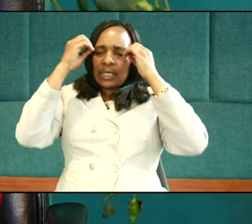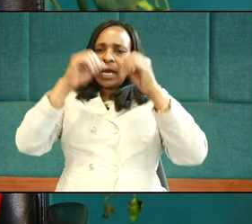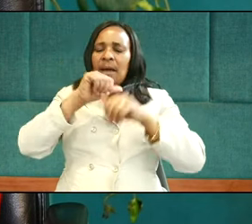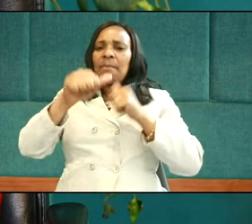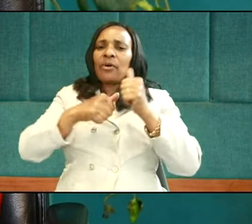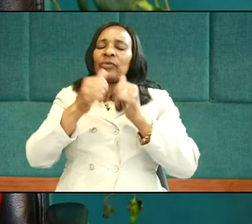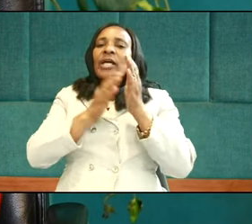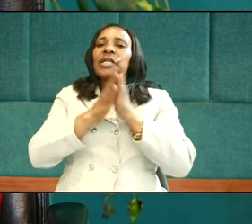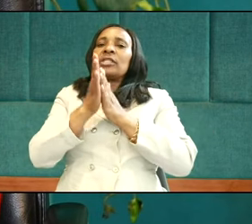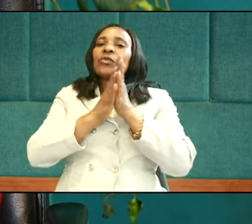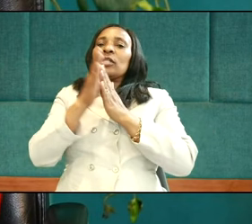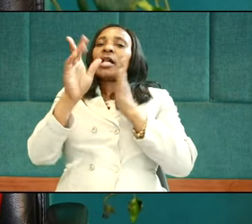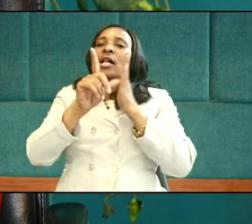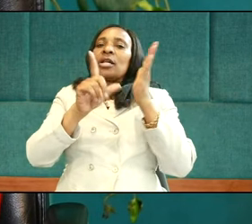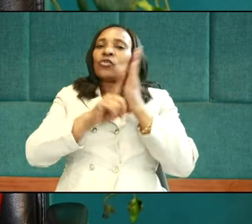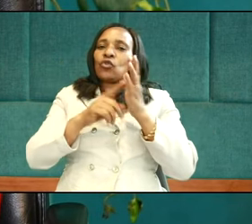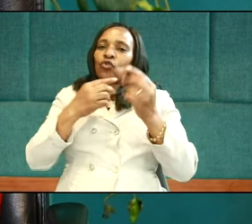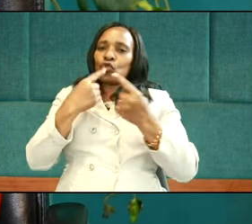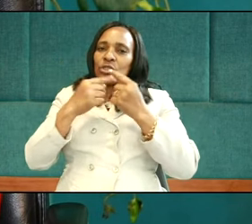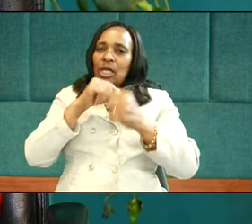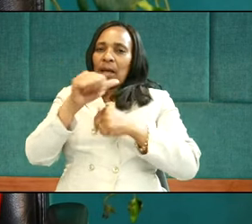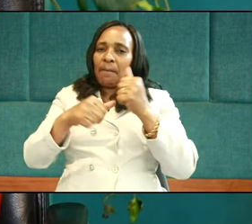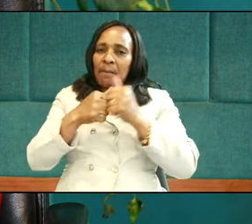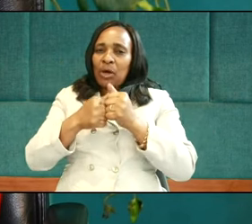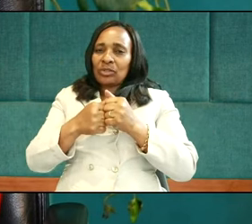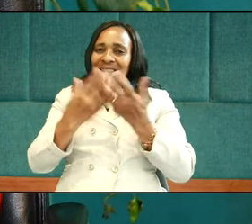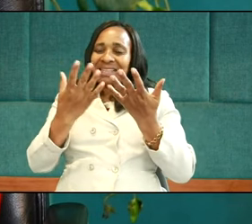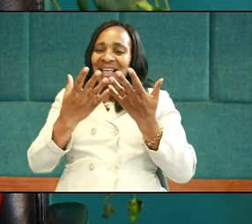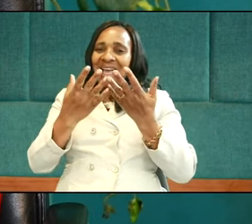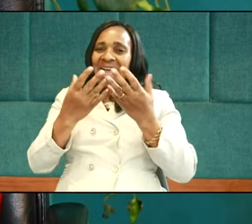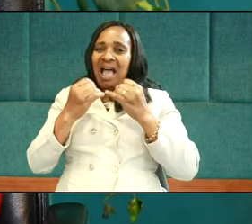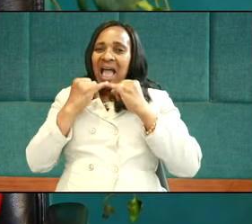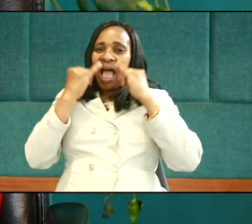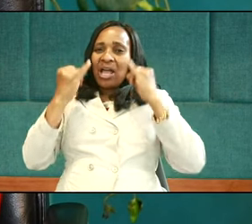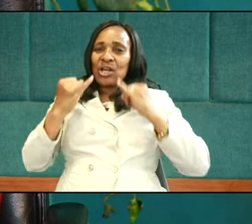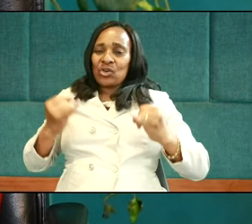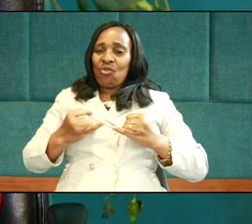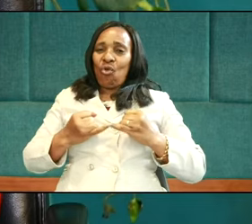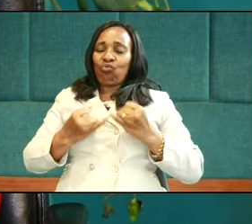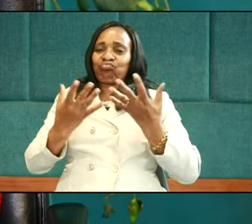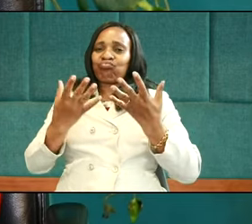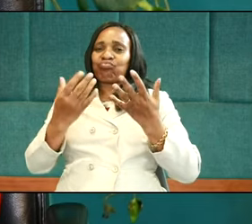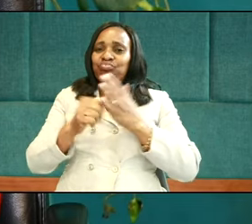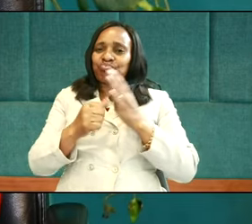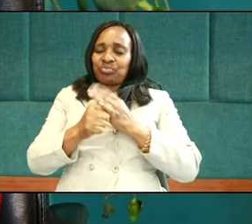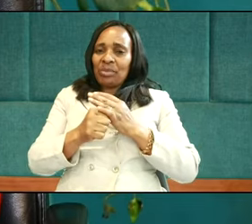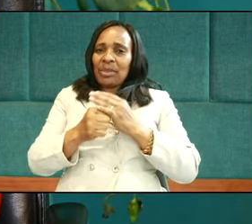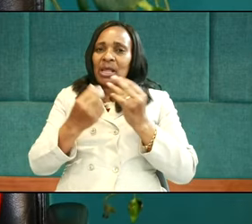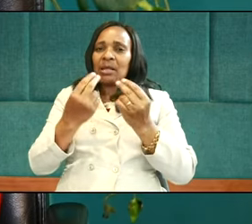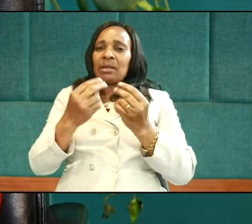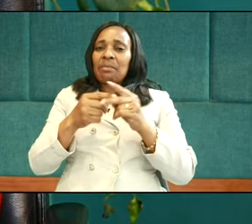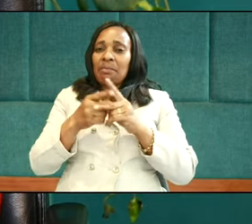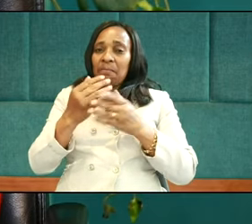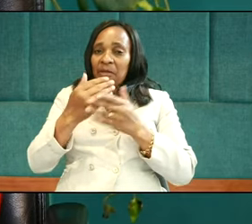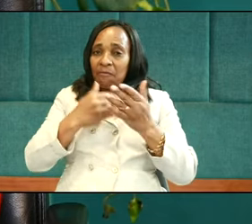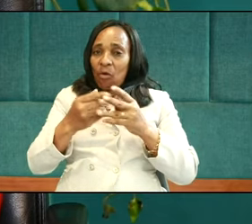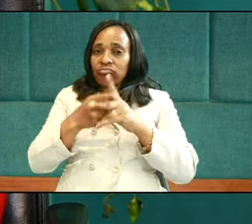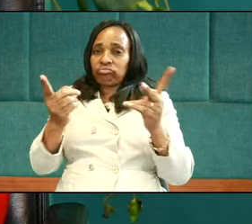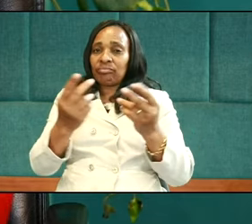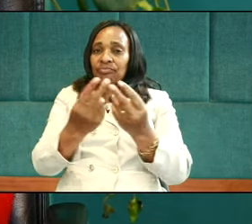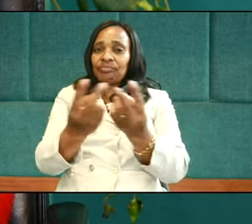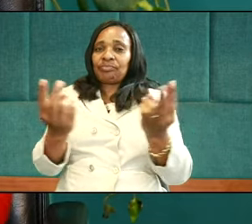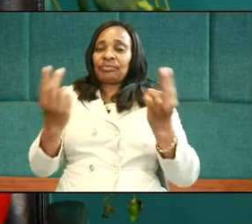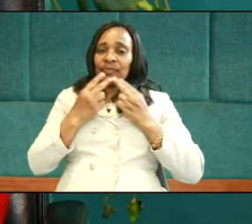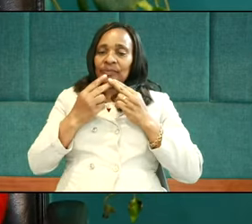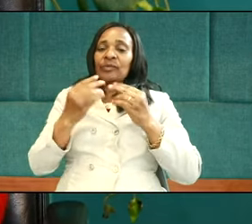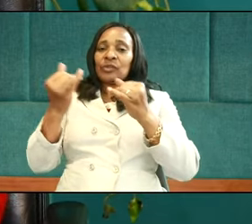an interesting lesson that talks about idol threats. Before we begin, I'd like the panelists to introduce themselves. I'll